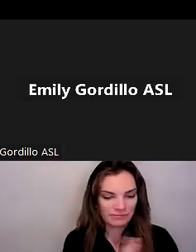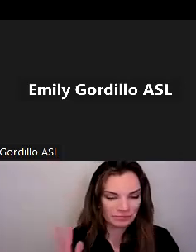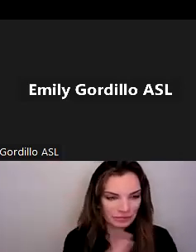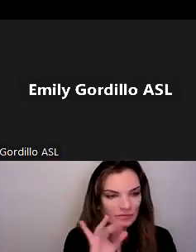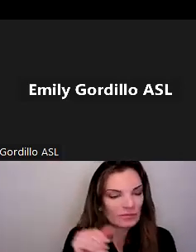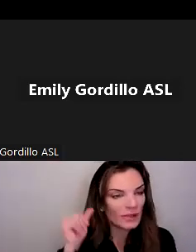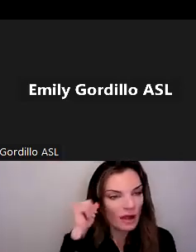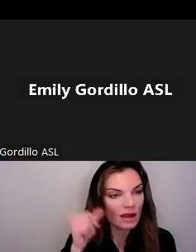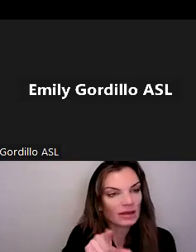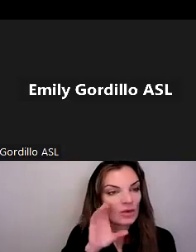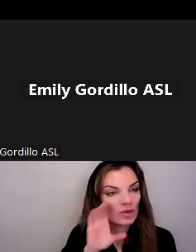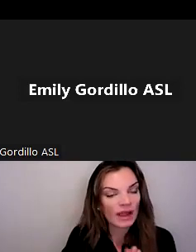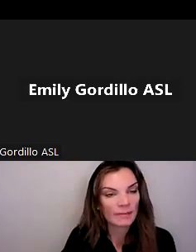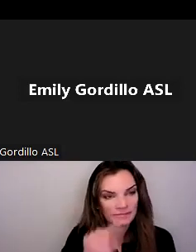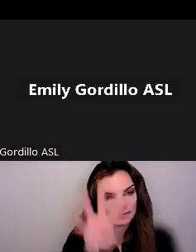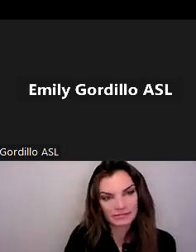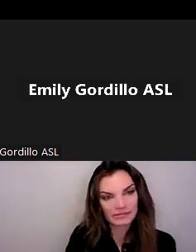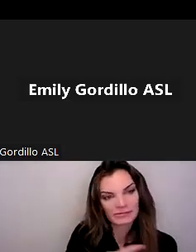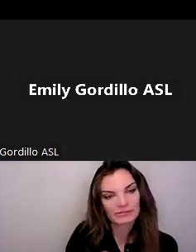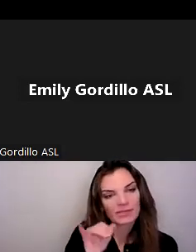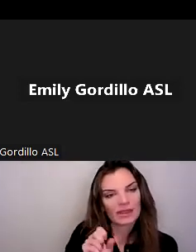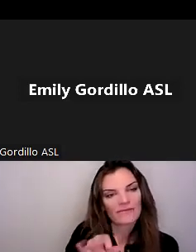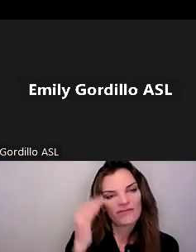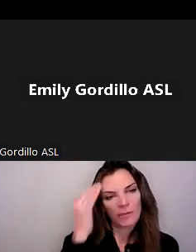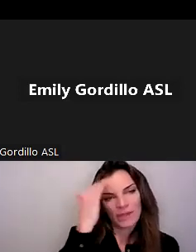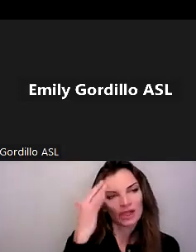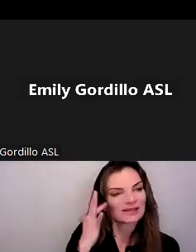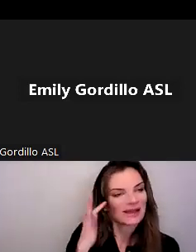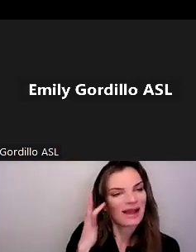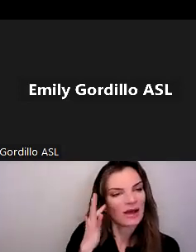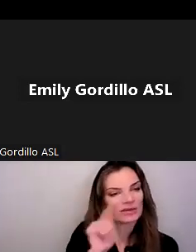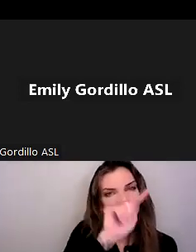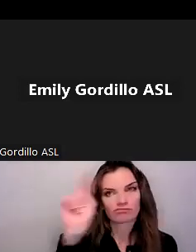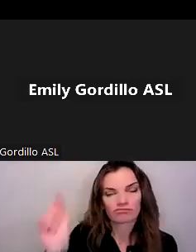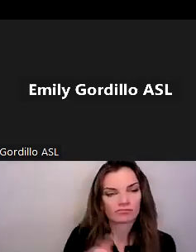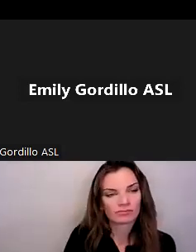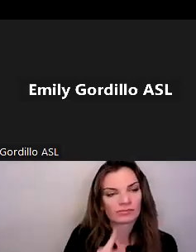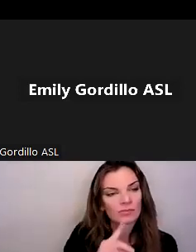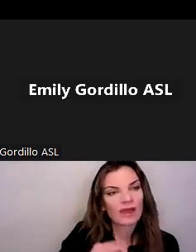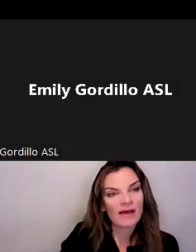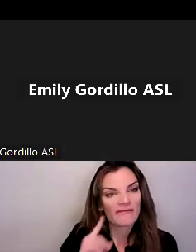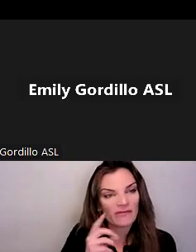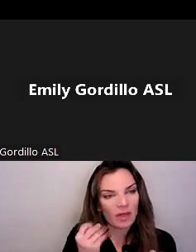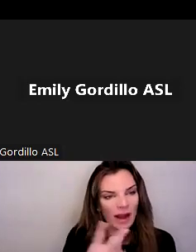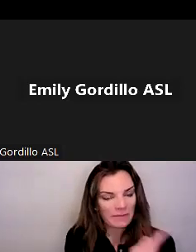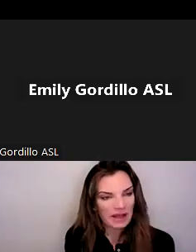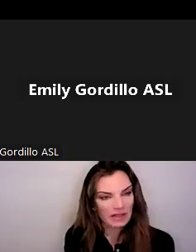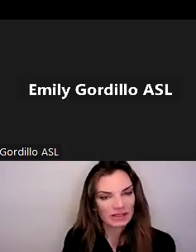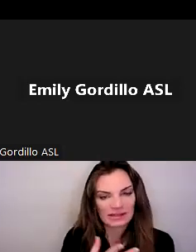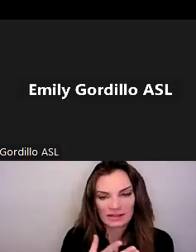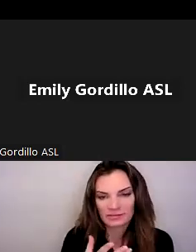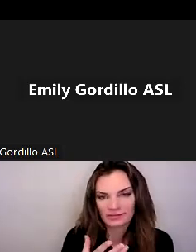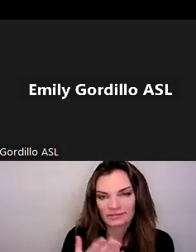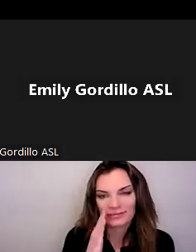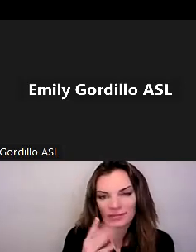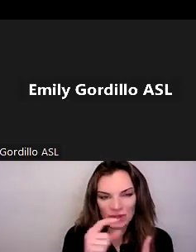audiogram is called an audiogram of familiar sounds. And this is helpful for a lot of patients because the terms that we use are